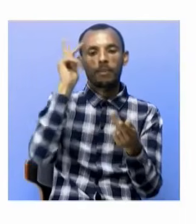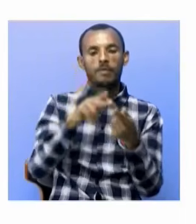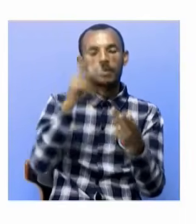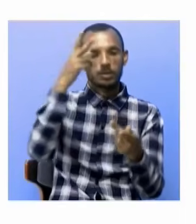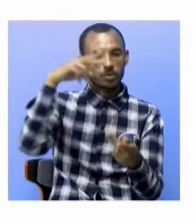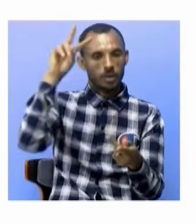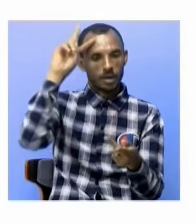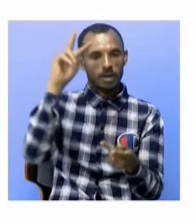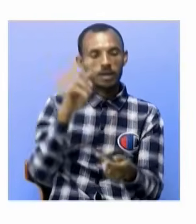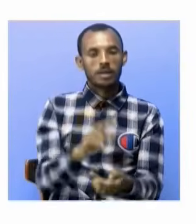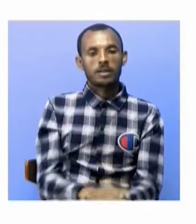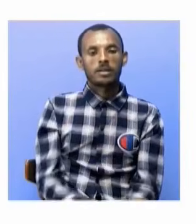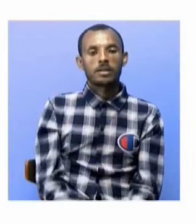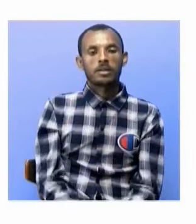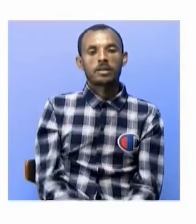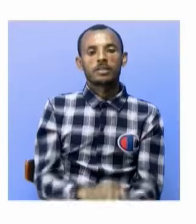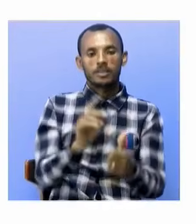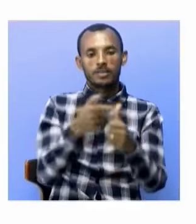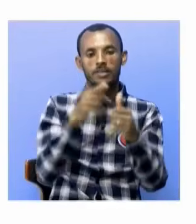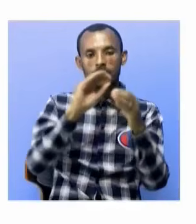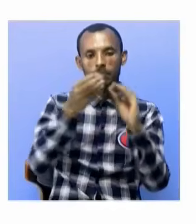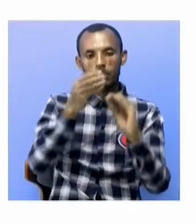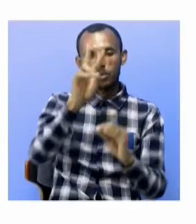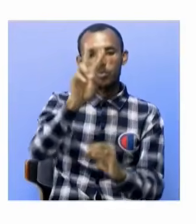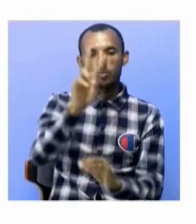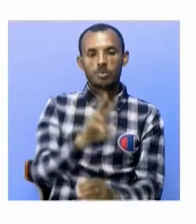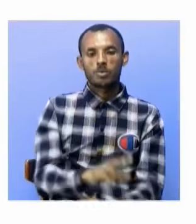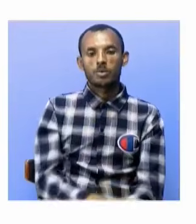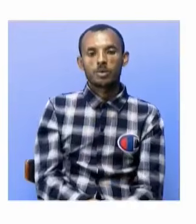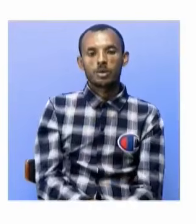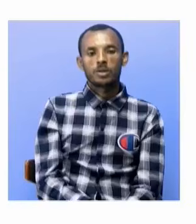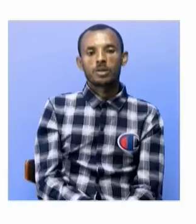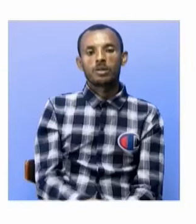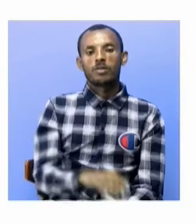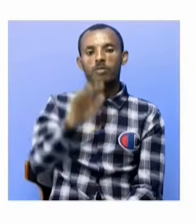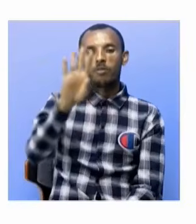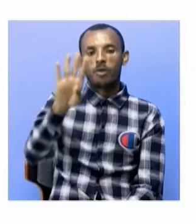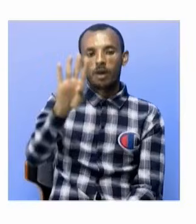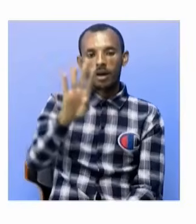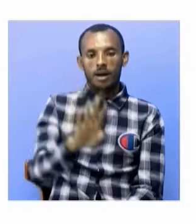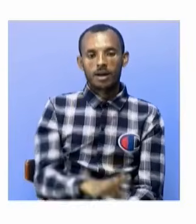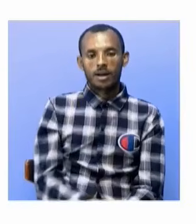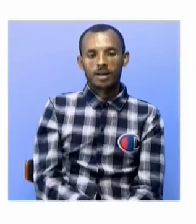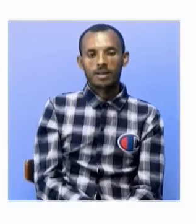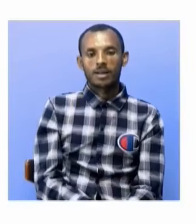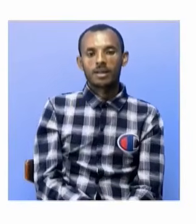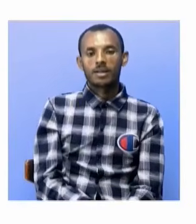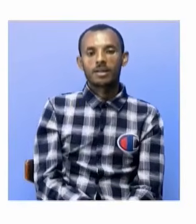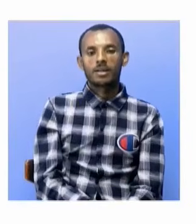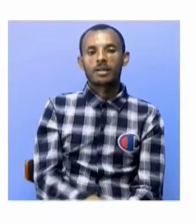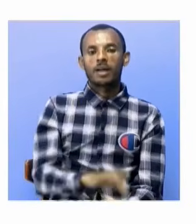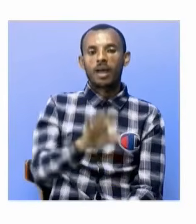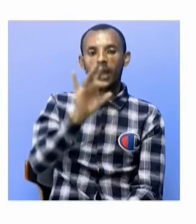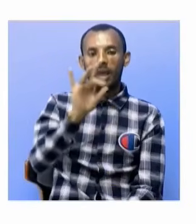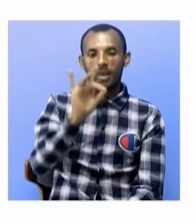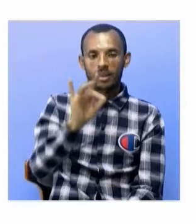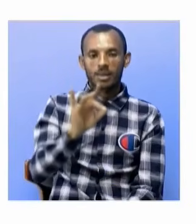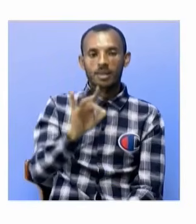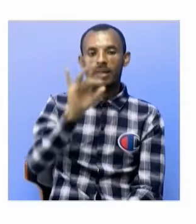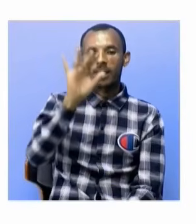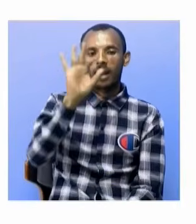So my first number is 2, 4, 8,